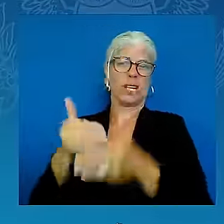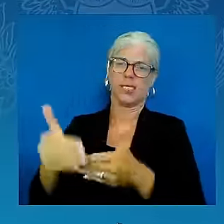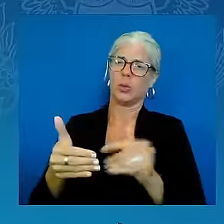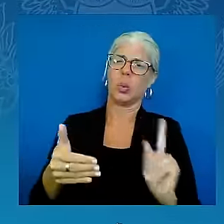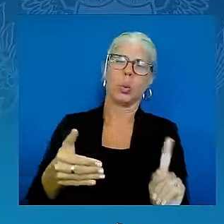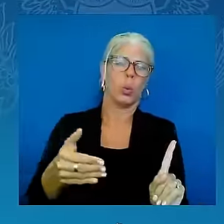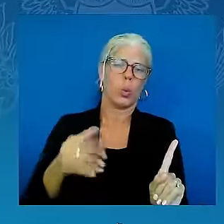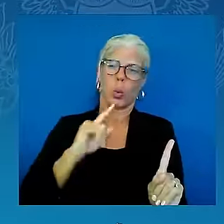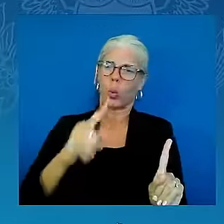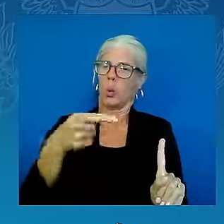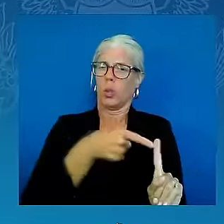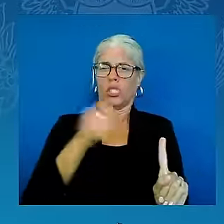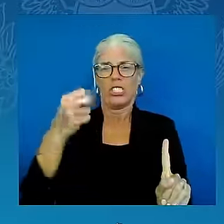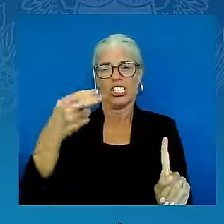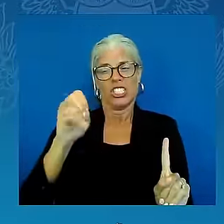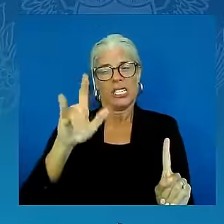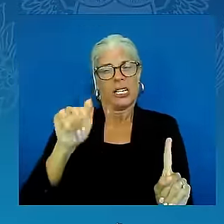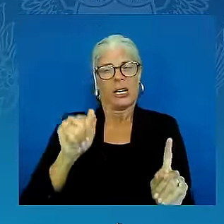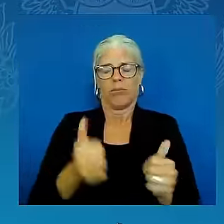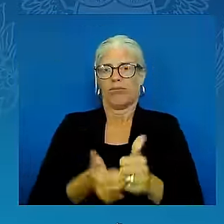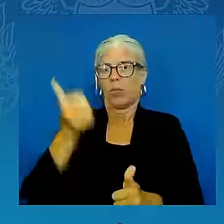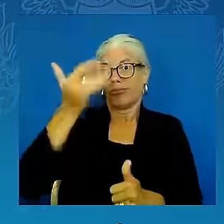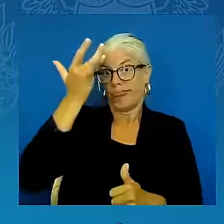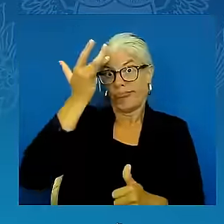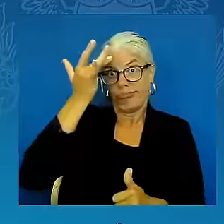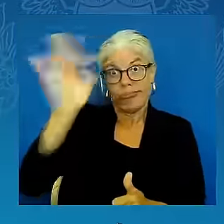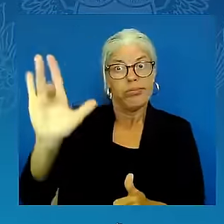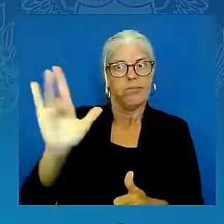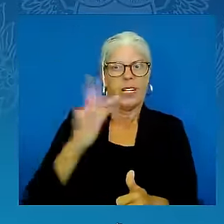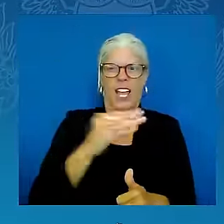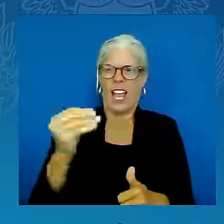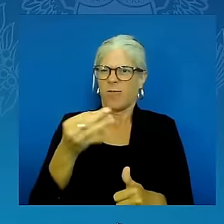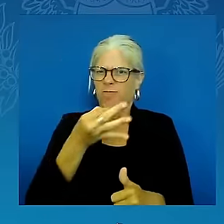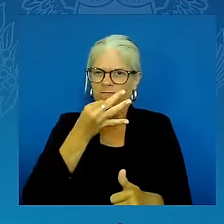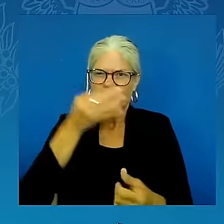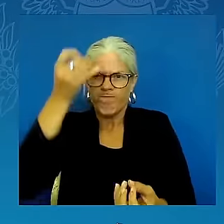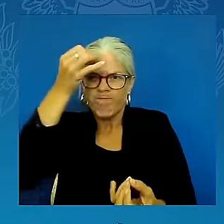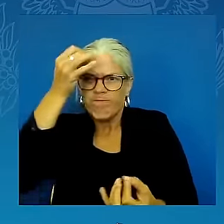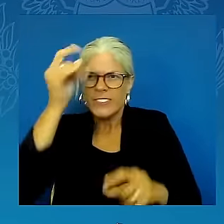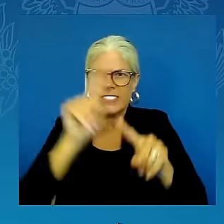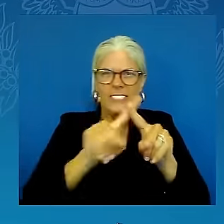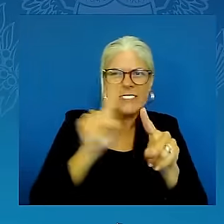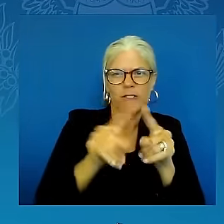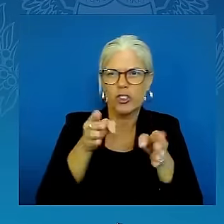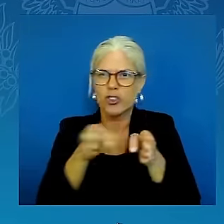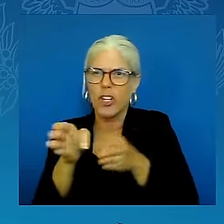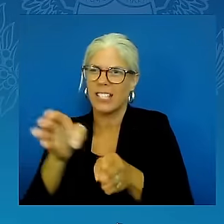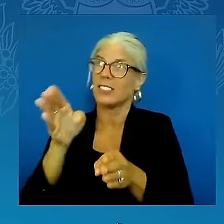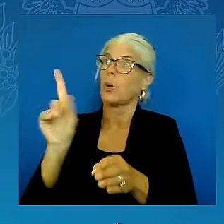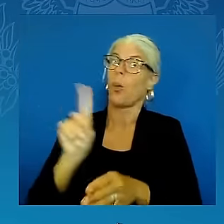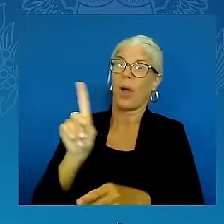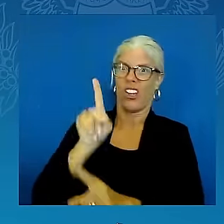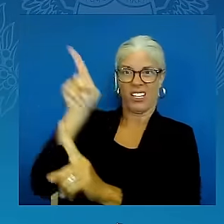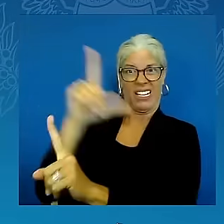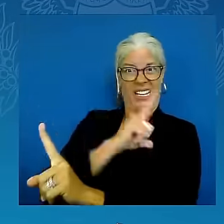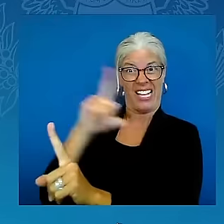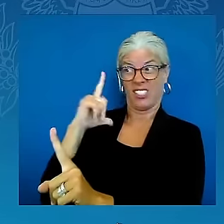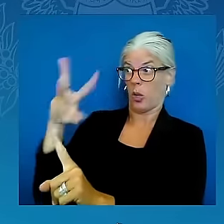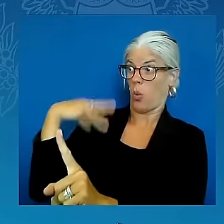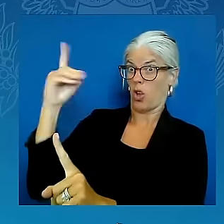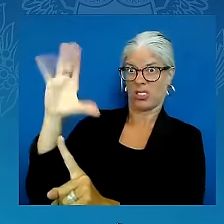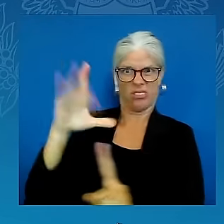And I will say, and we all who have worked with her and had the blessing of work with her know, she was also one of the most unrelenting.